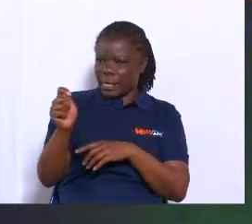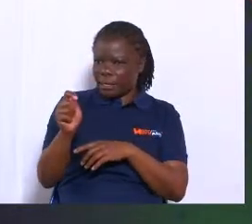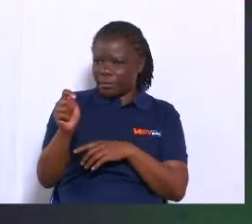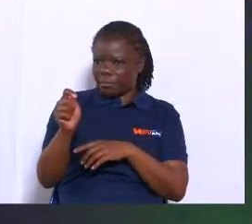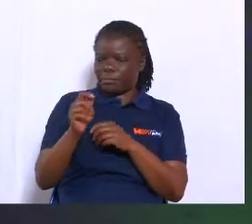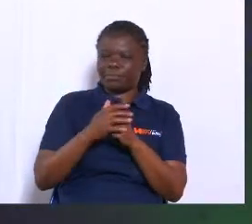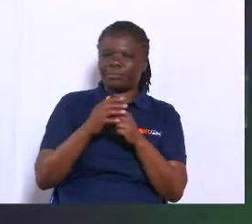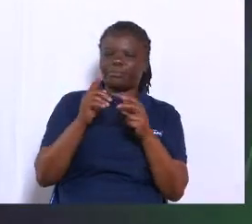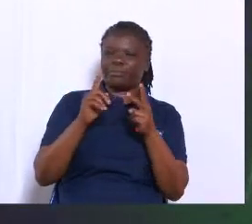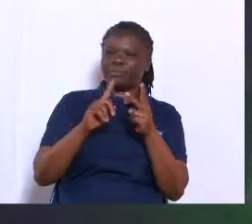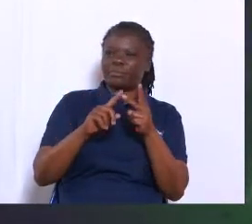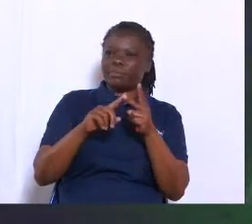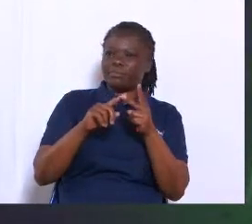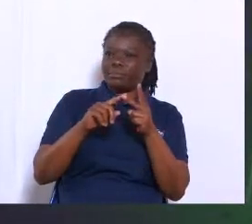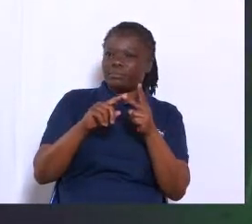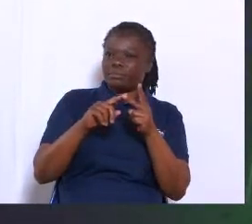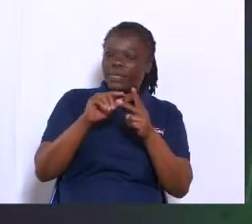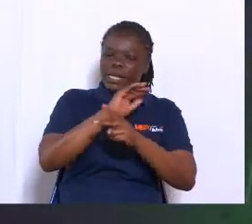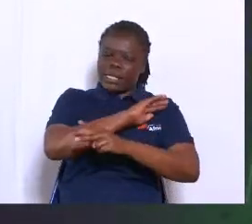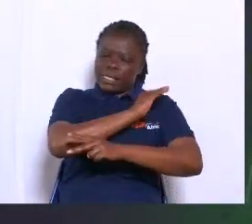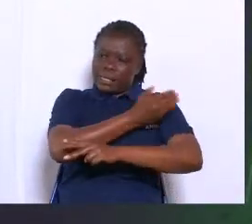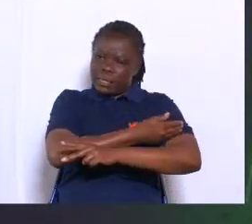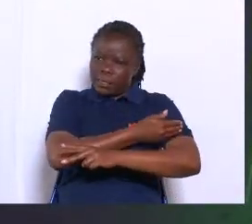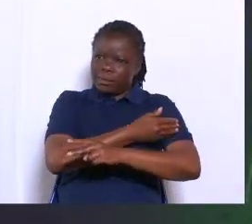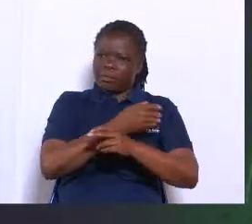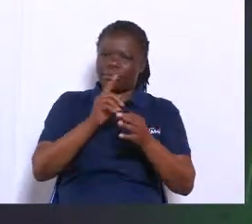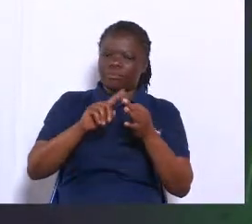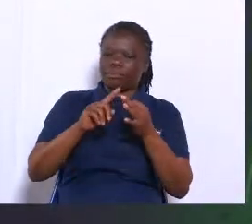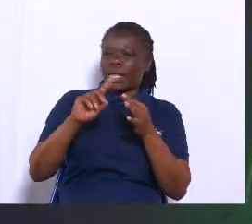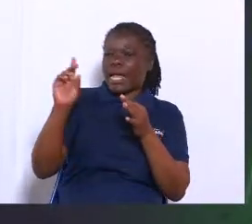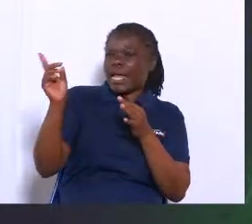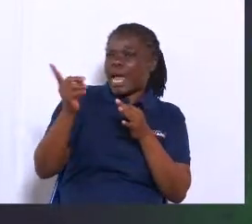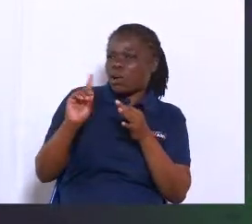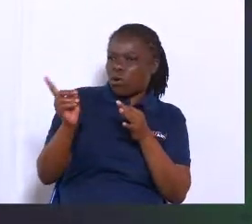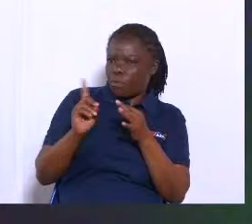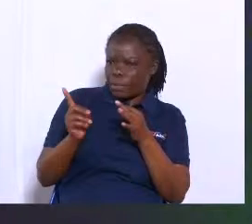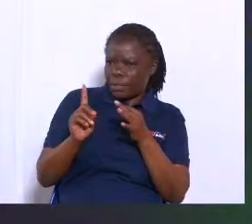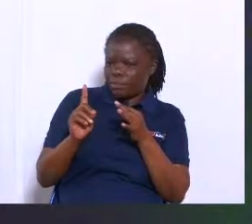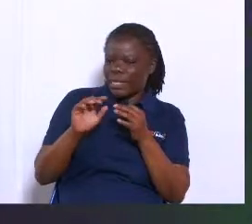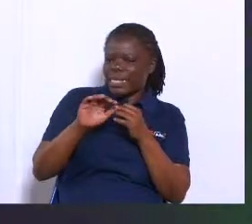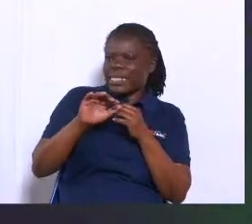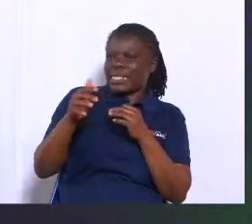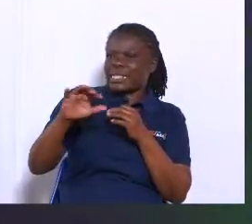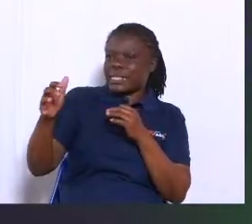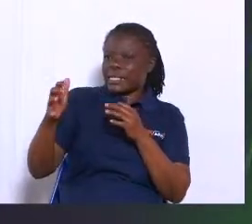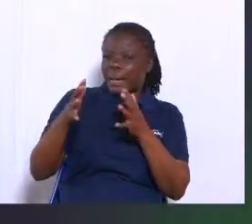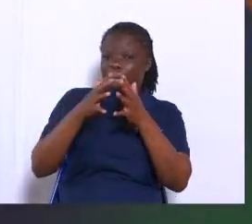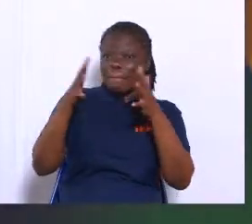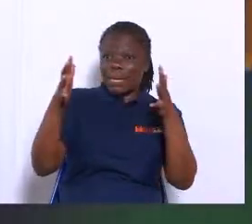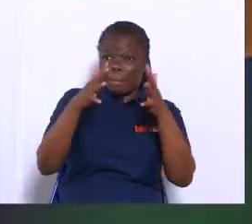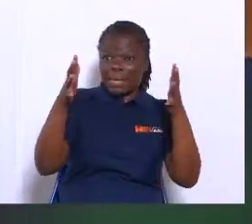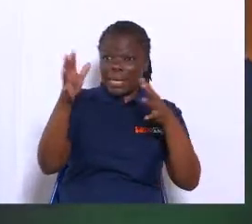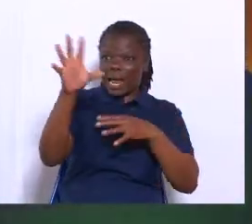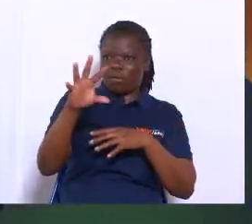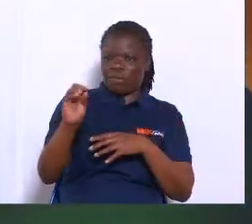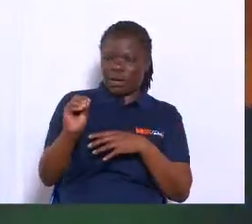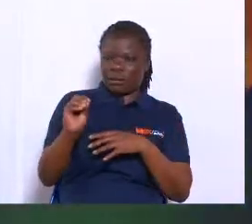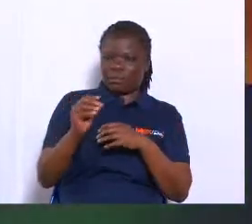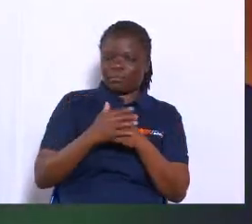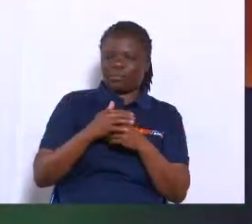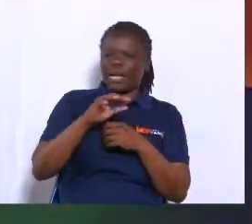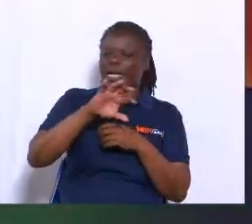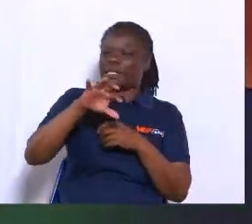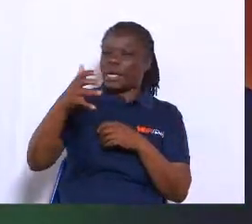like Bujumbura, cities like Nairobi, cities across Africa,